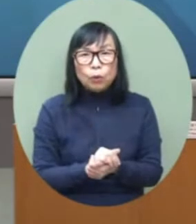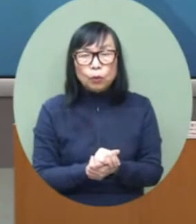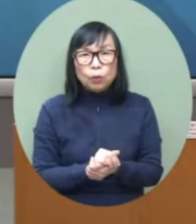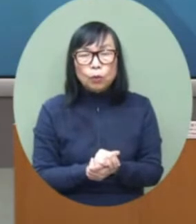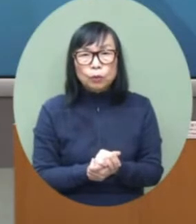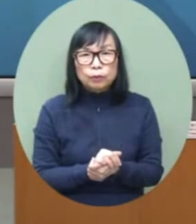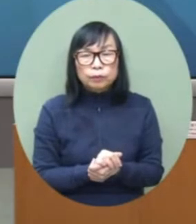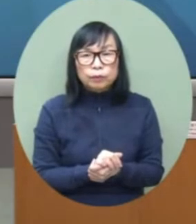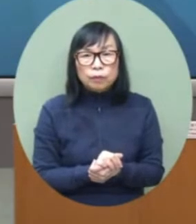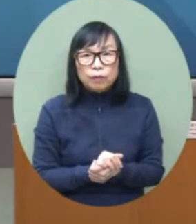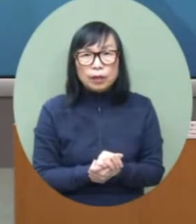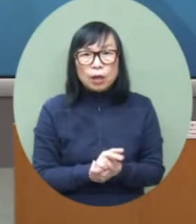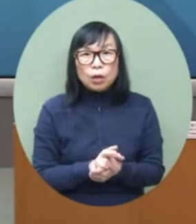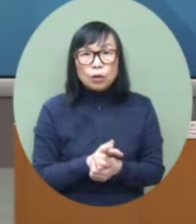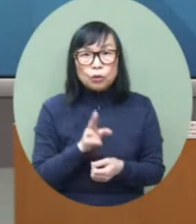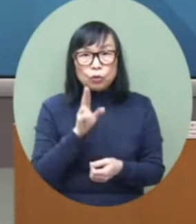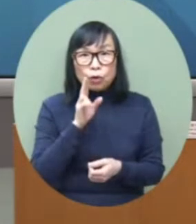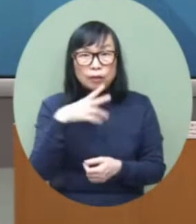If we have